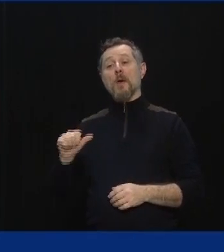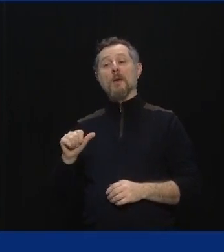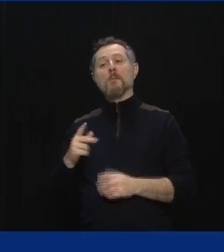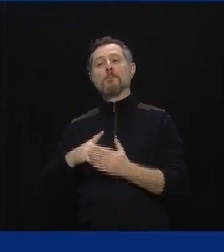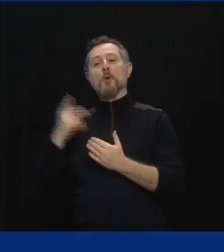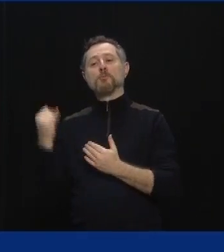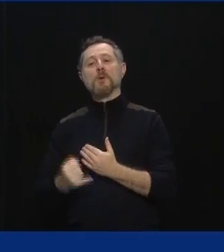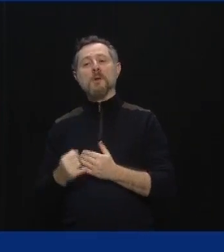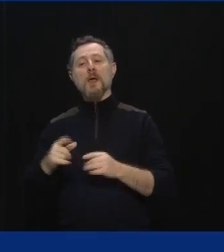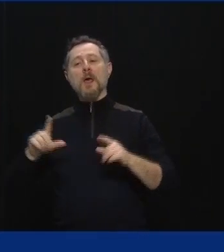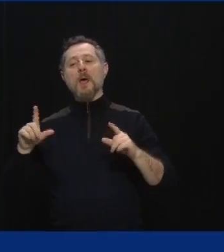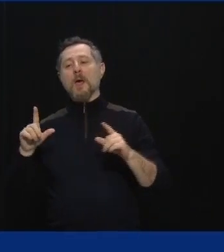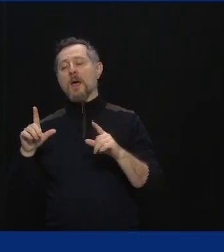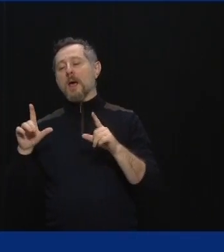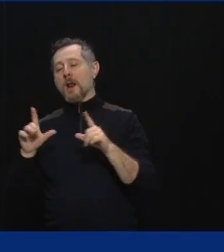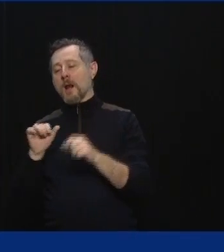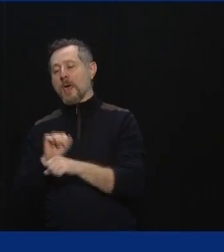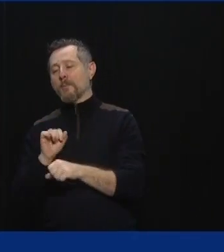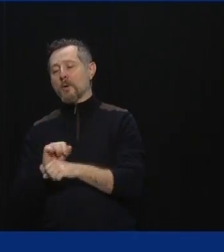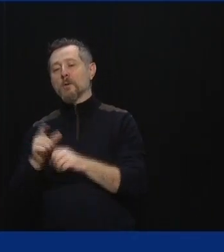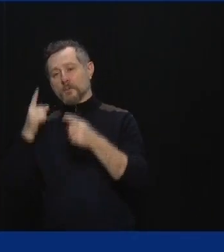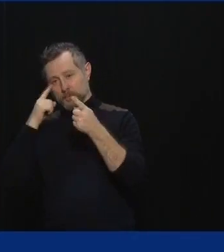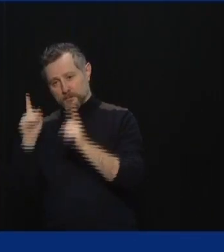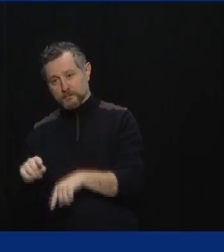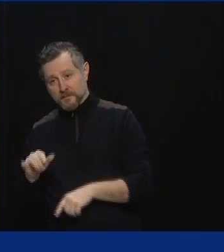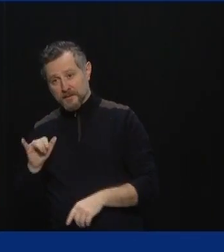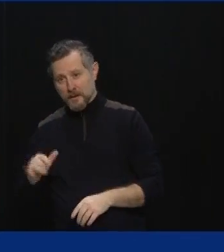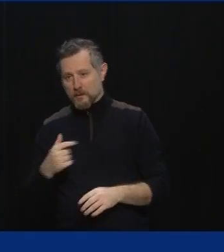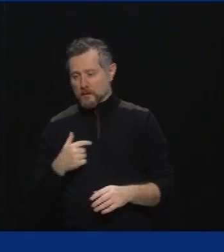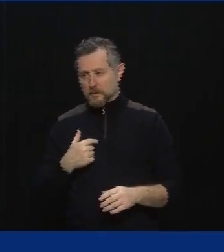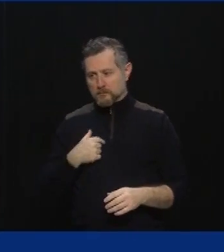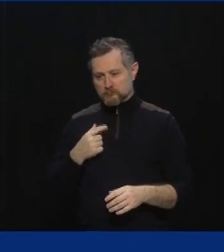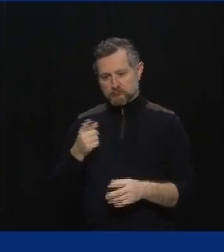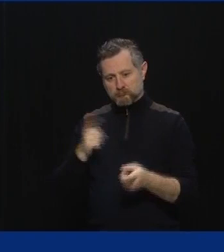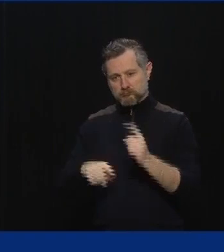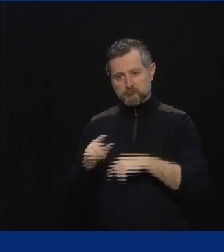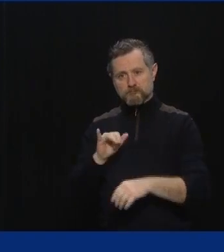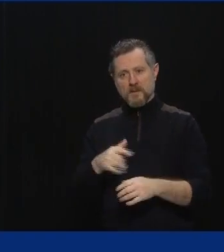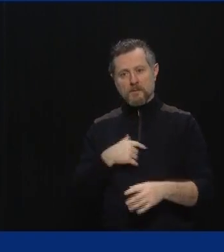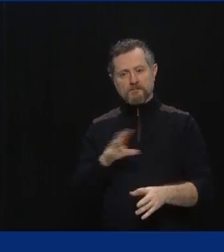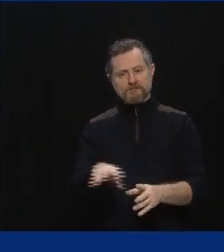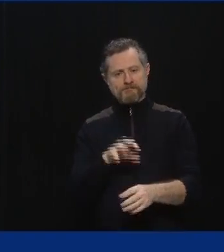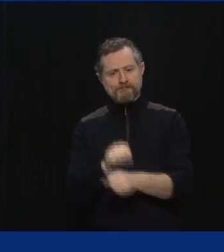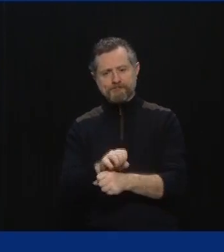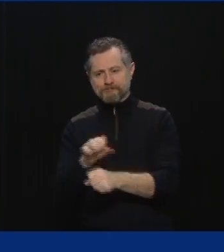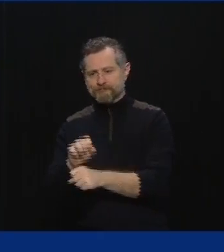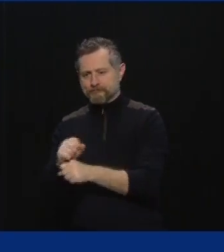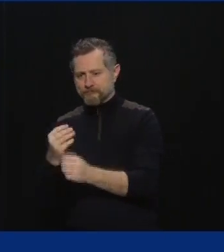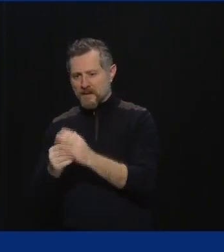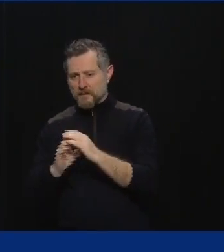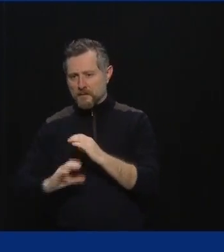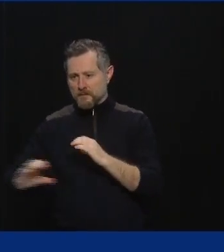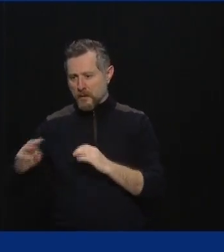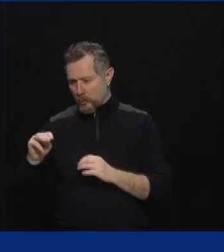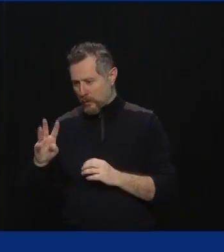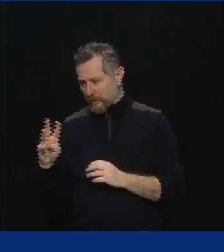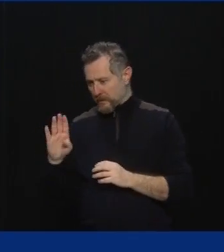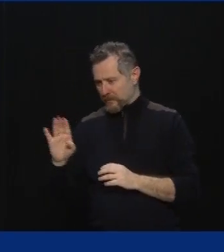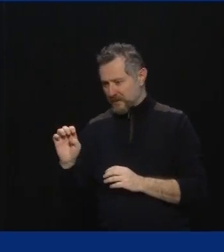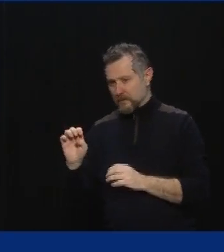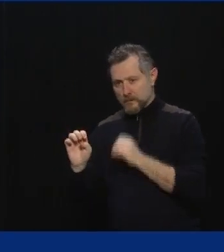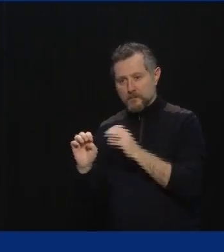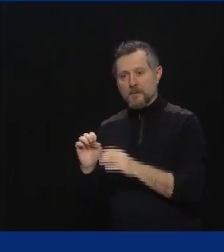nature, that's exactly what we've addressed, is significant carve-outs for MWBEs to create and build